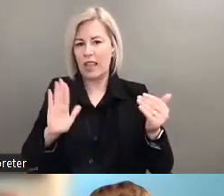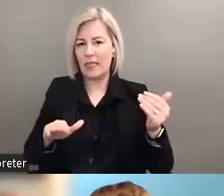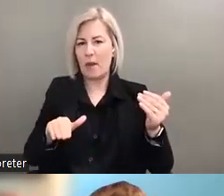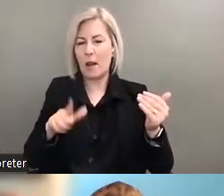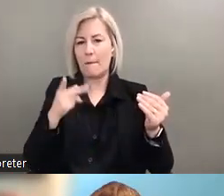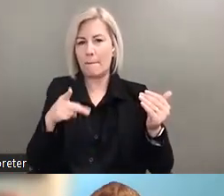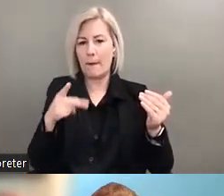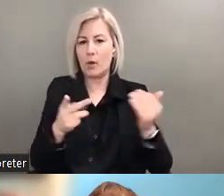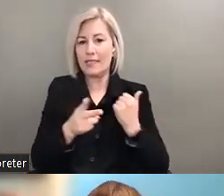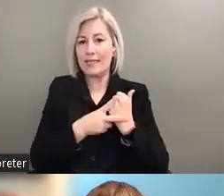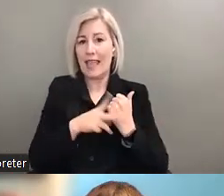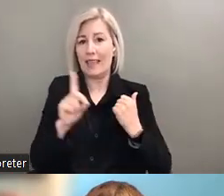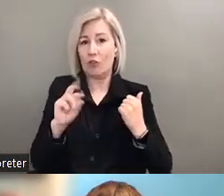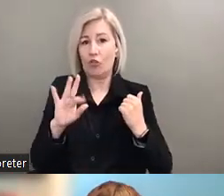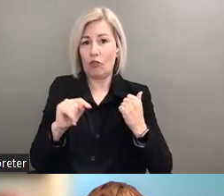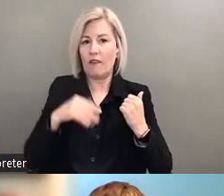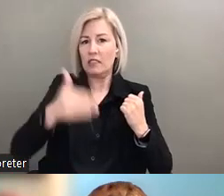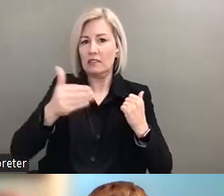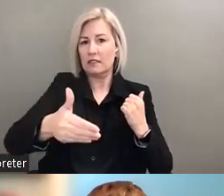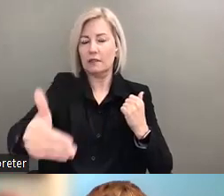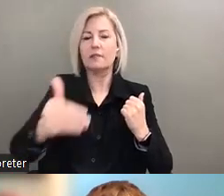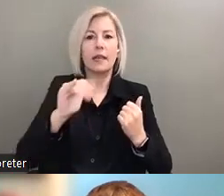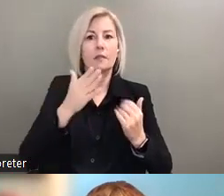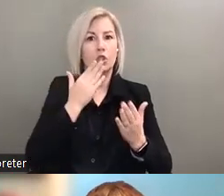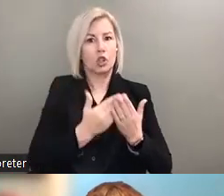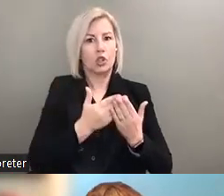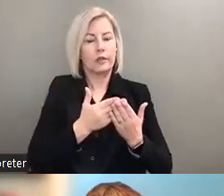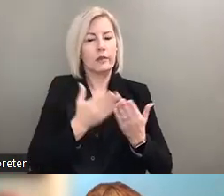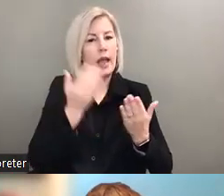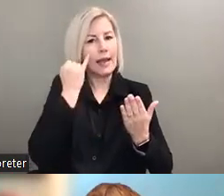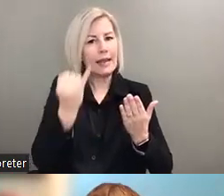purple. This is a good way to make sure that your work gets saved as you go.